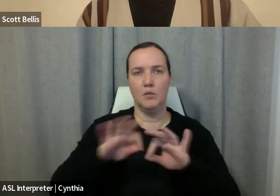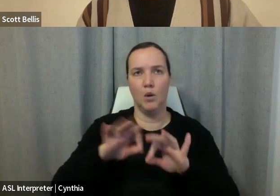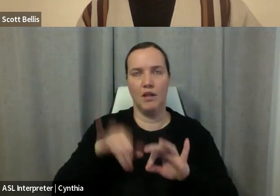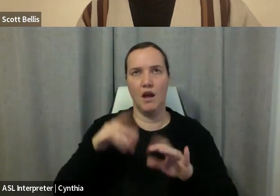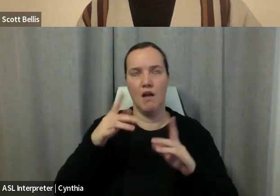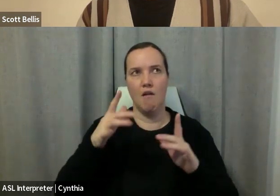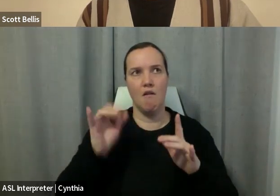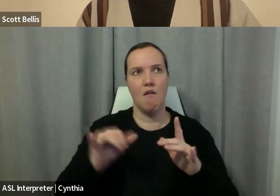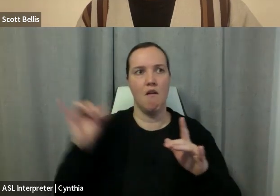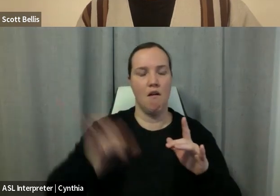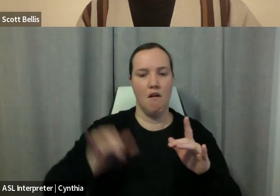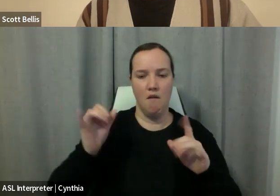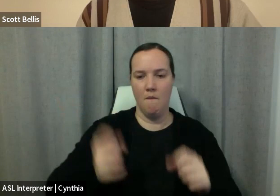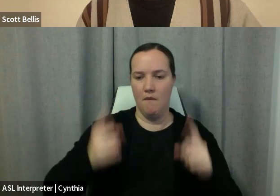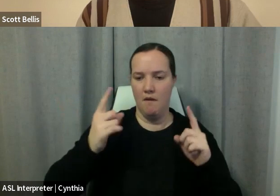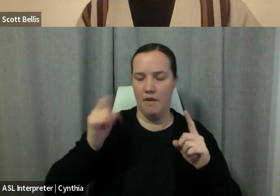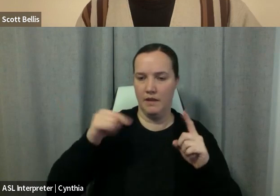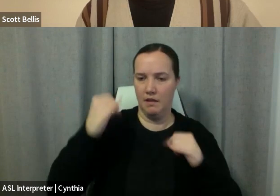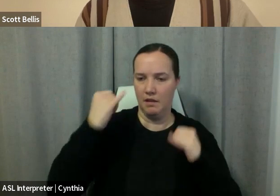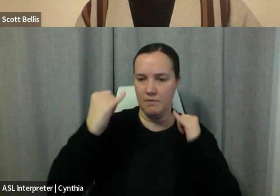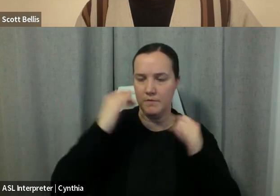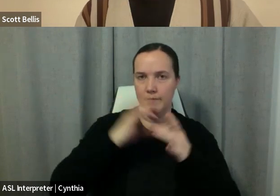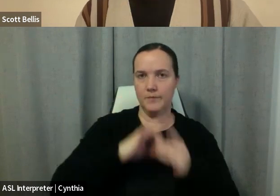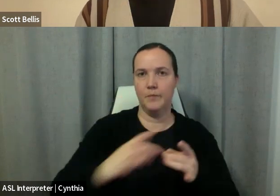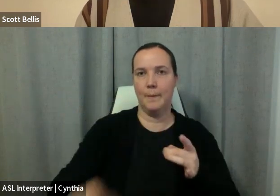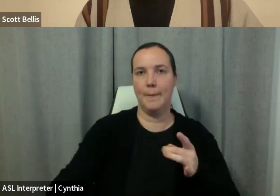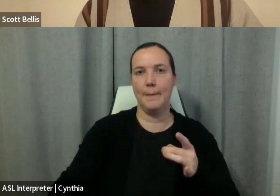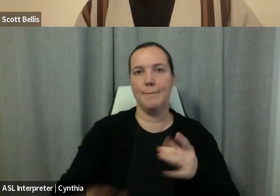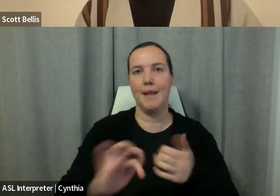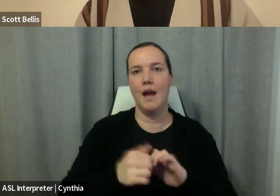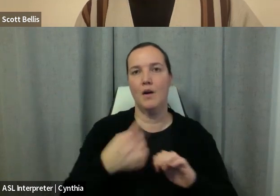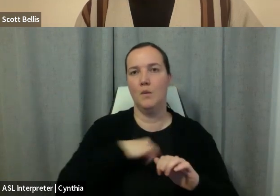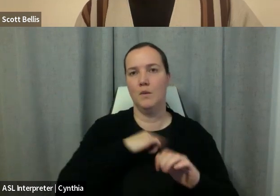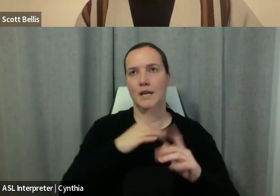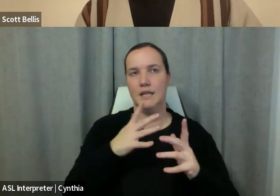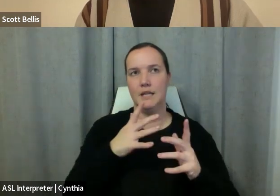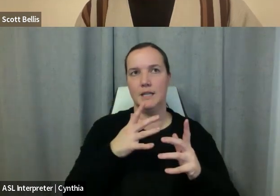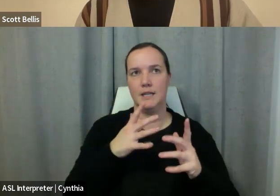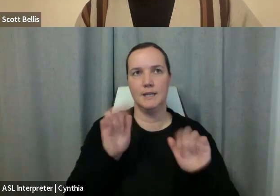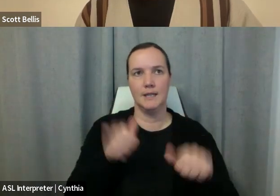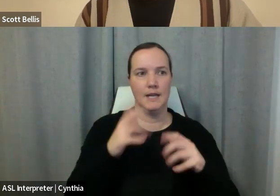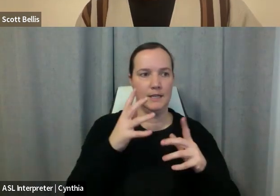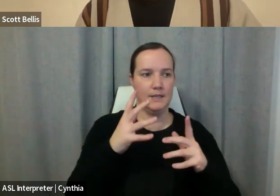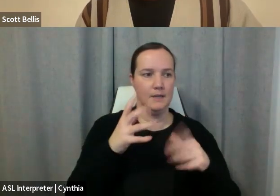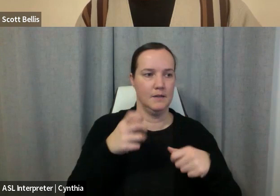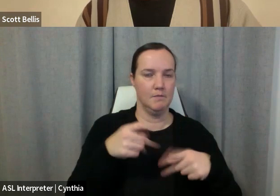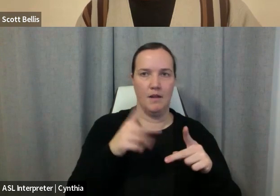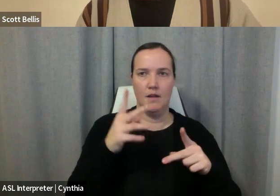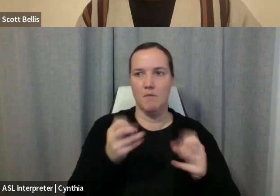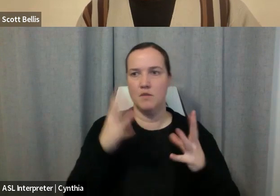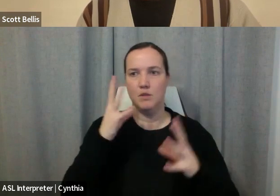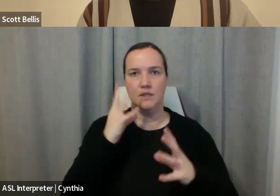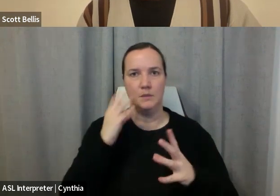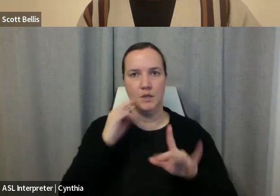that we're having now with that certain idea of how we value and hold multiple stories at once, when there's a